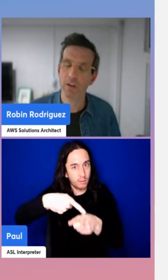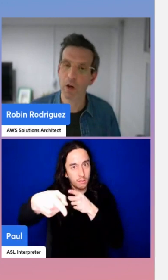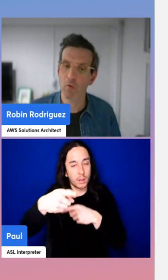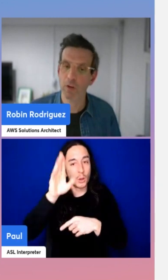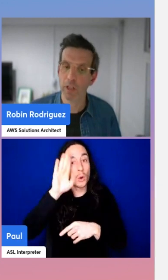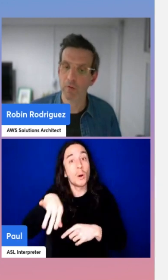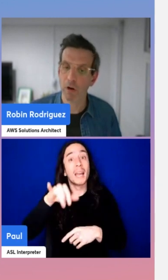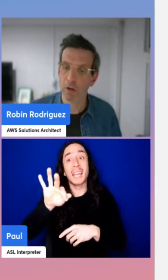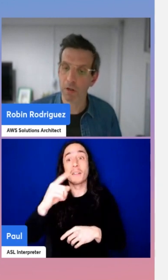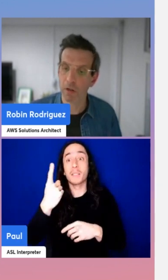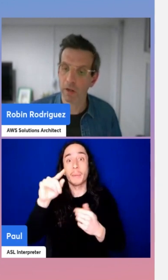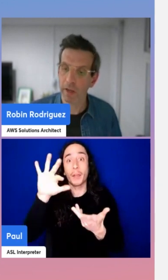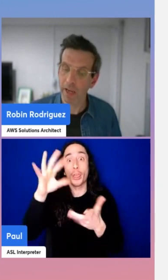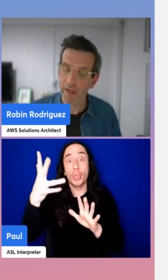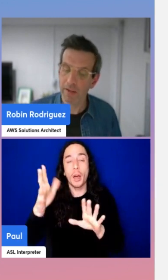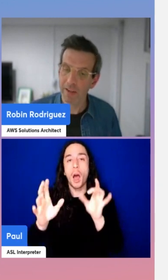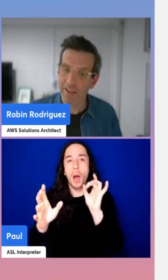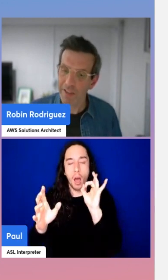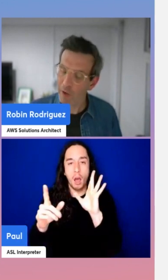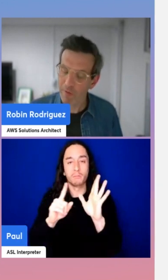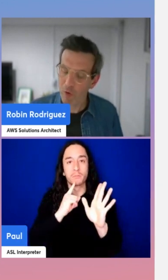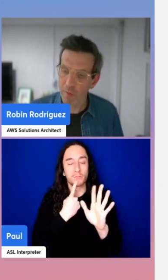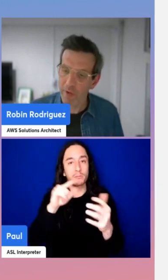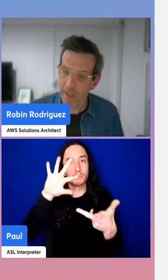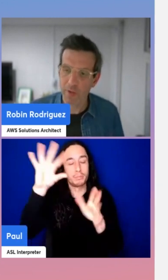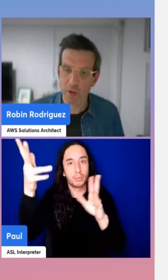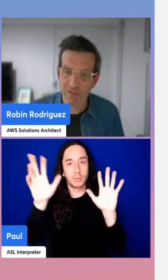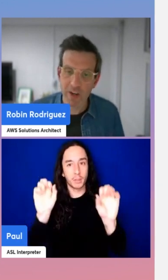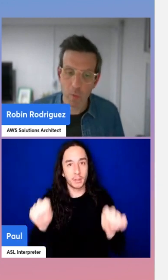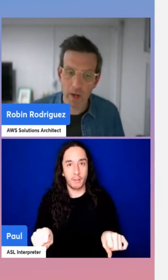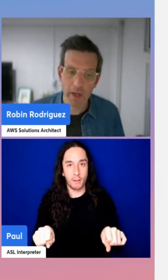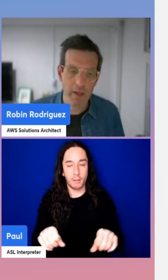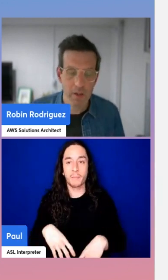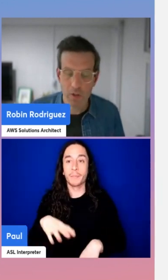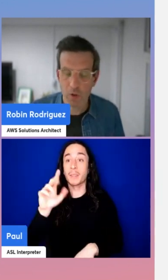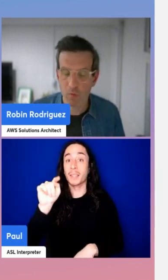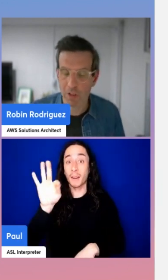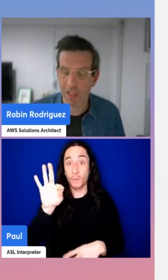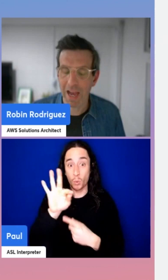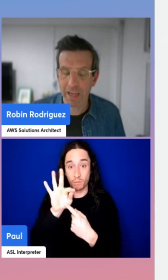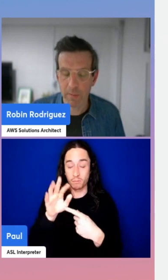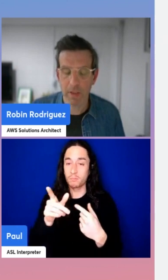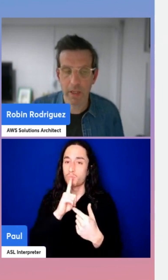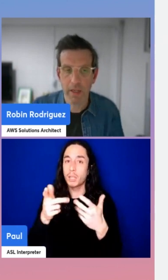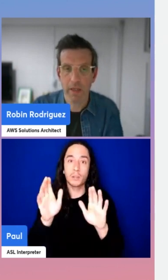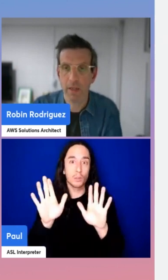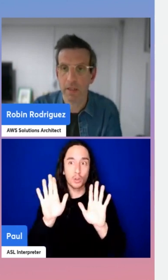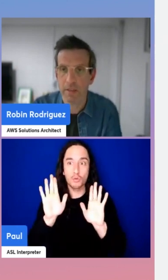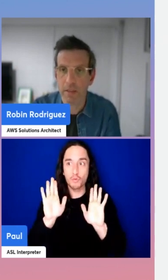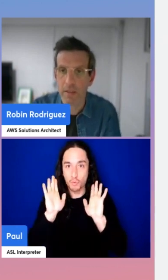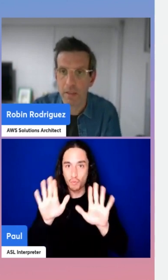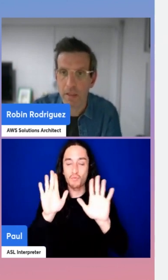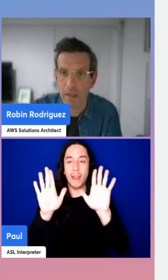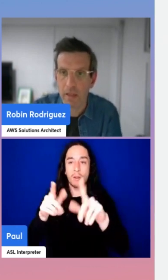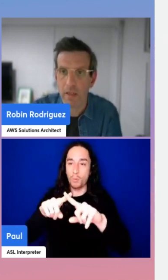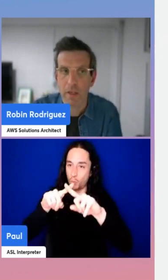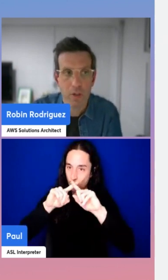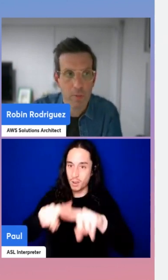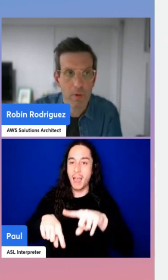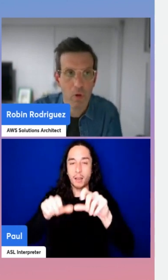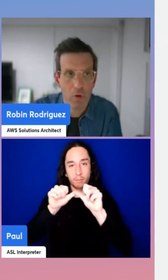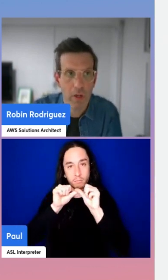they can go really wrong. And Terraform is a great way to reliably and